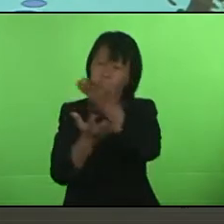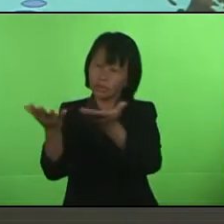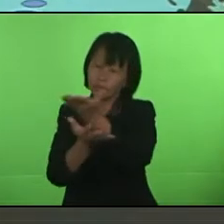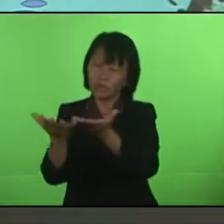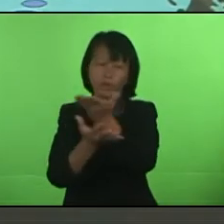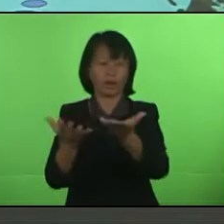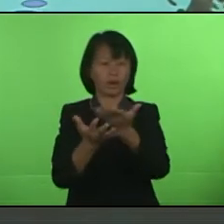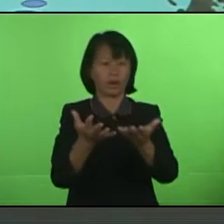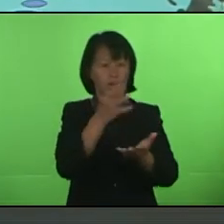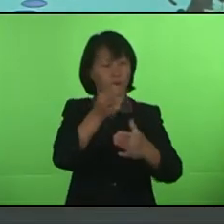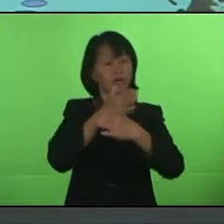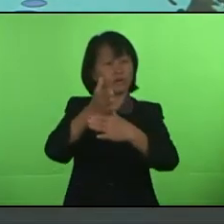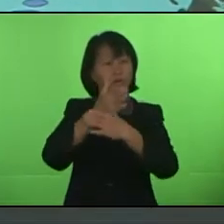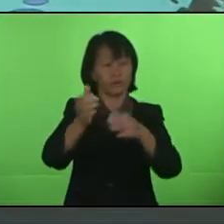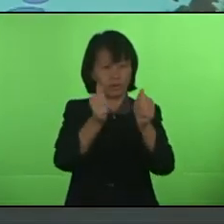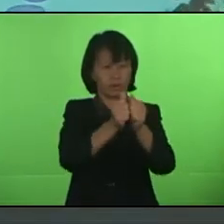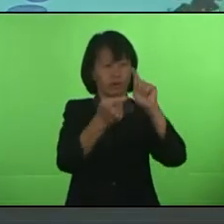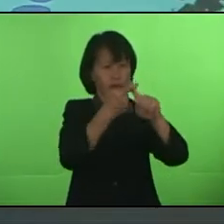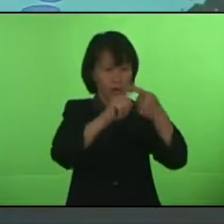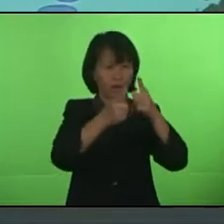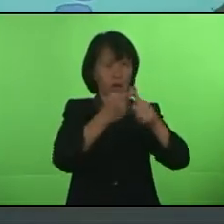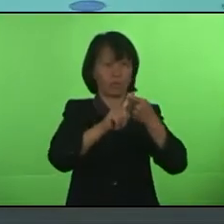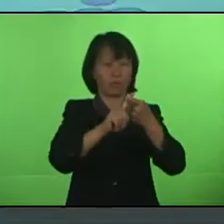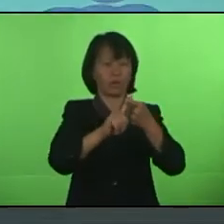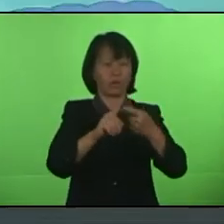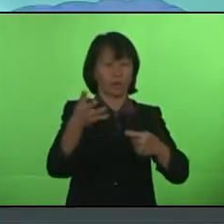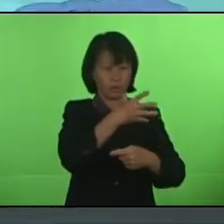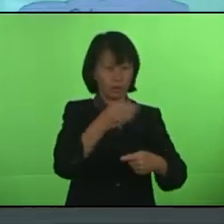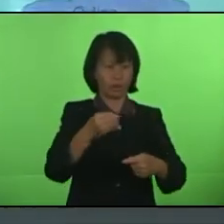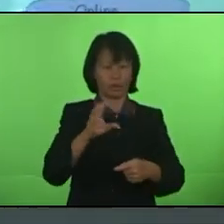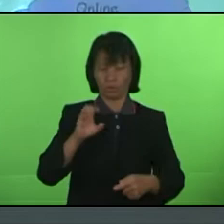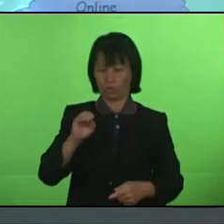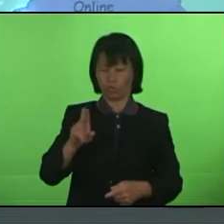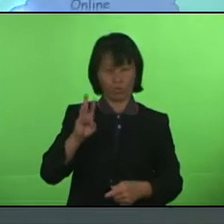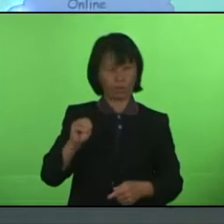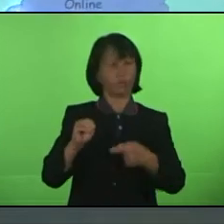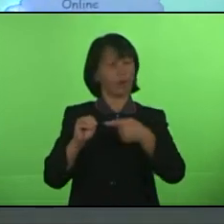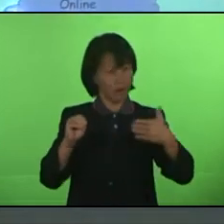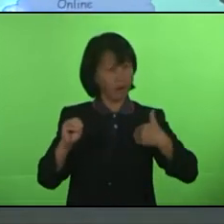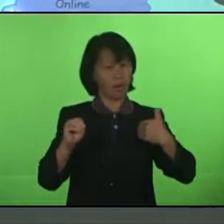and share with your friends, but they have